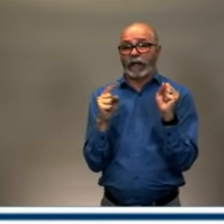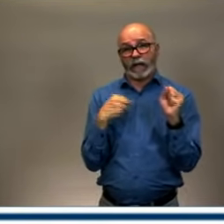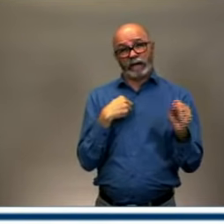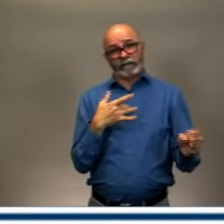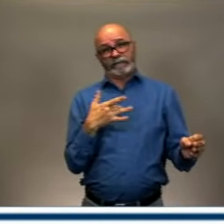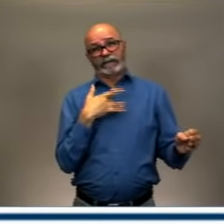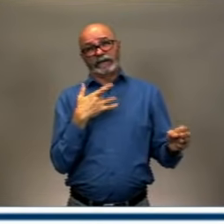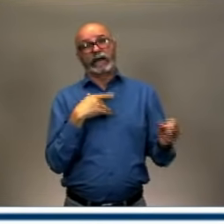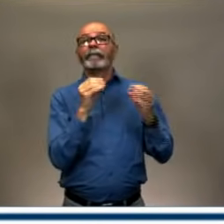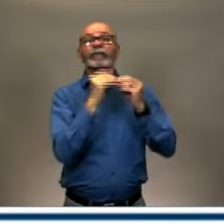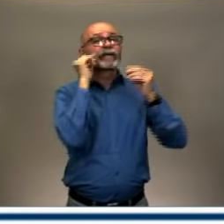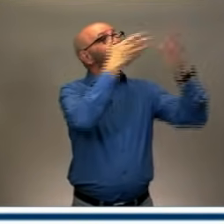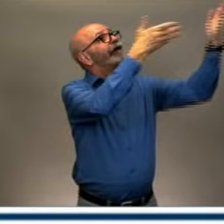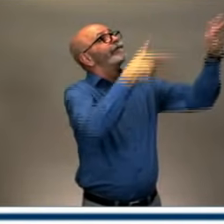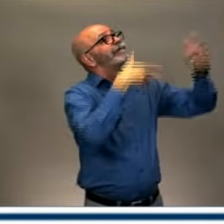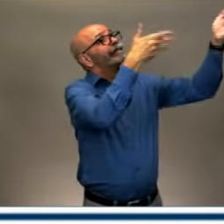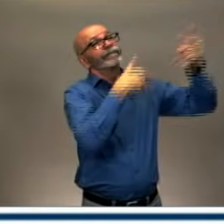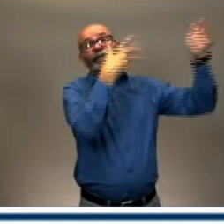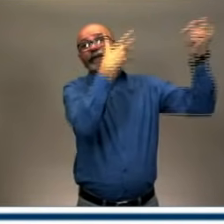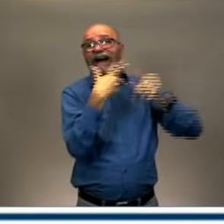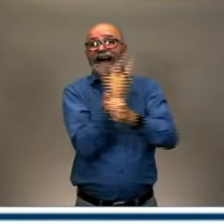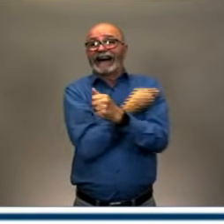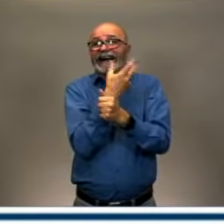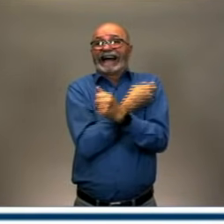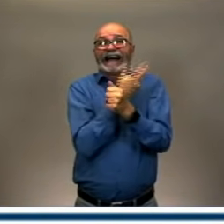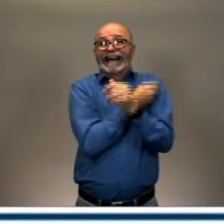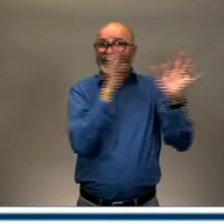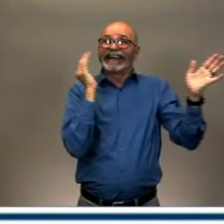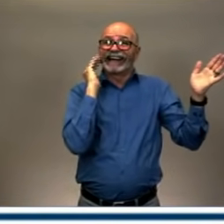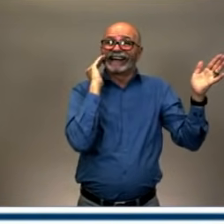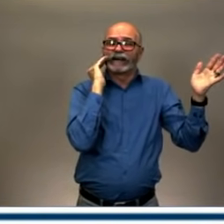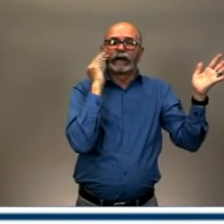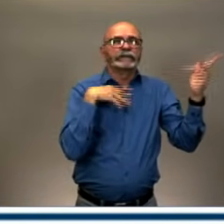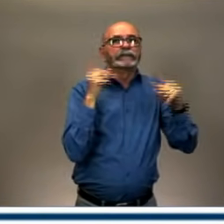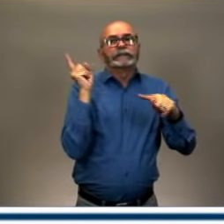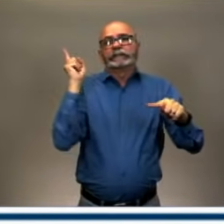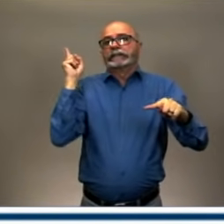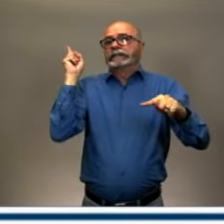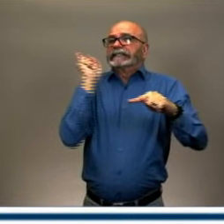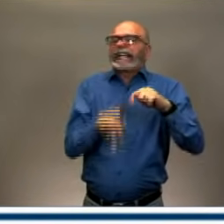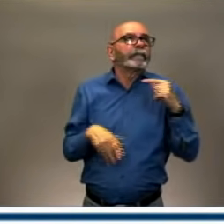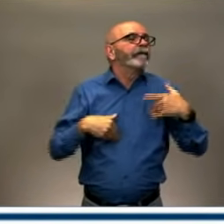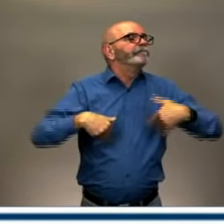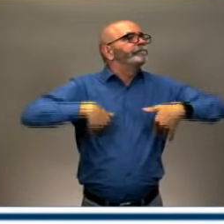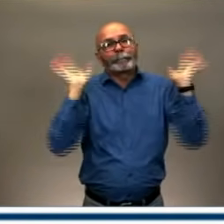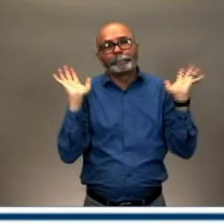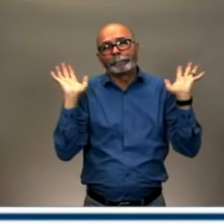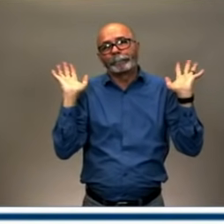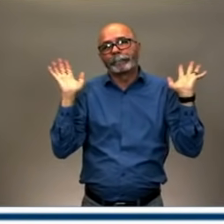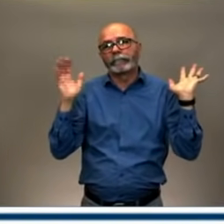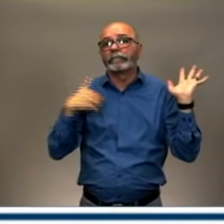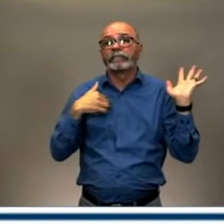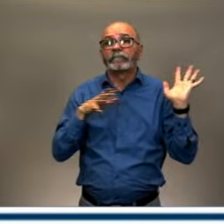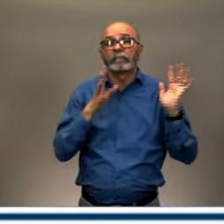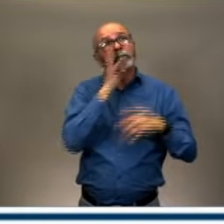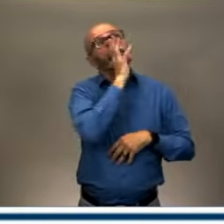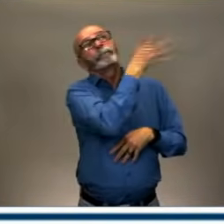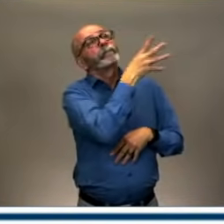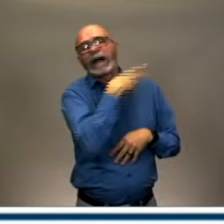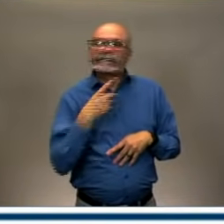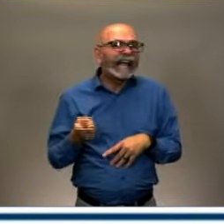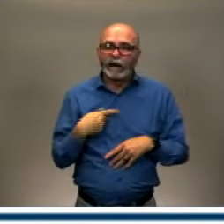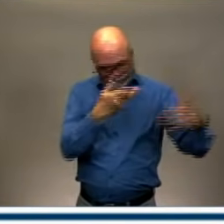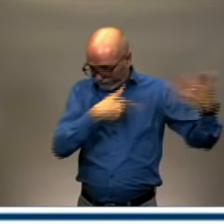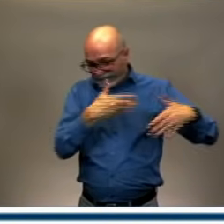of vaccine. We cannot, I want to repeat, we cannot let up now. So let's do what we've been doing for the last 10